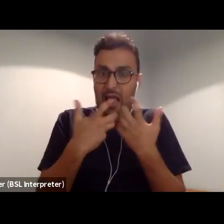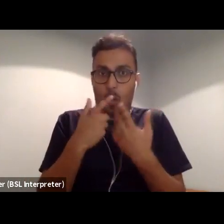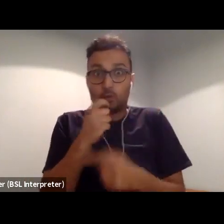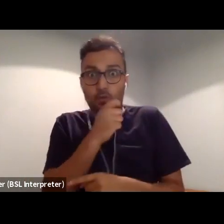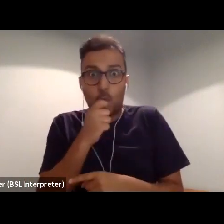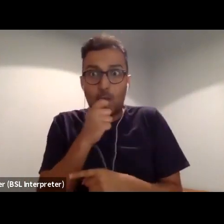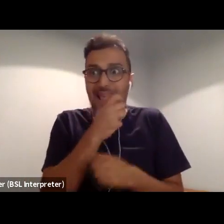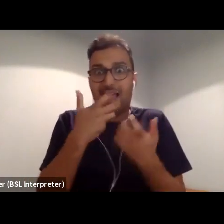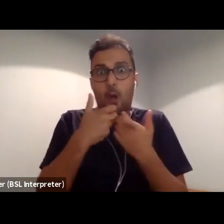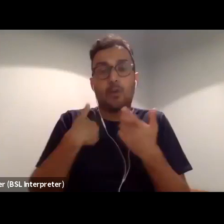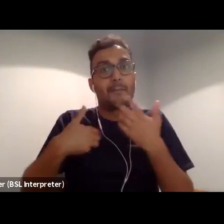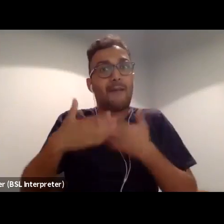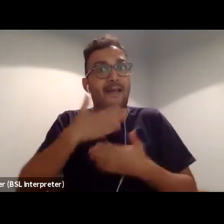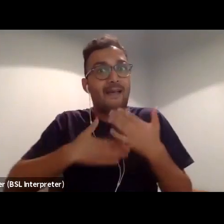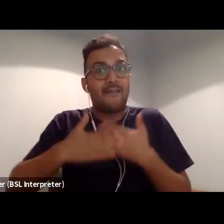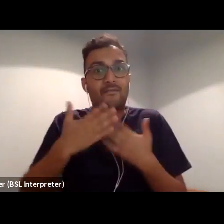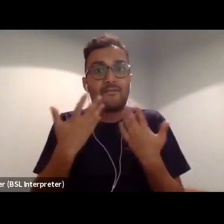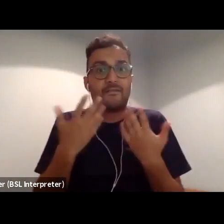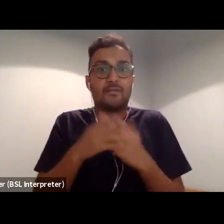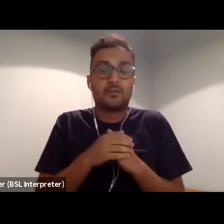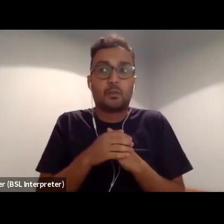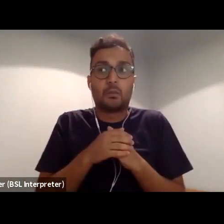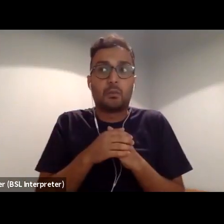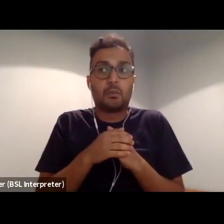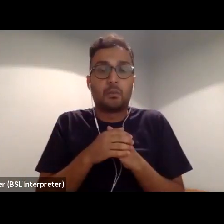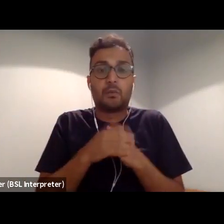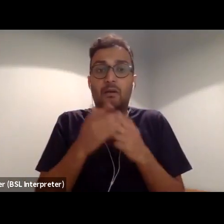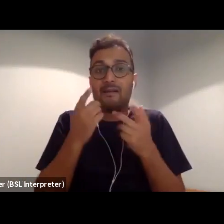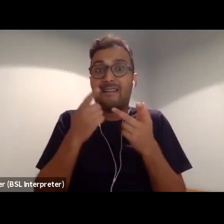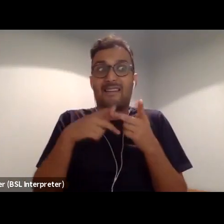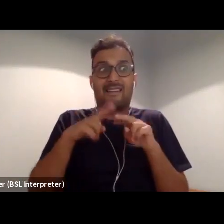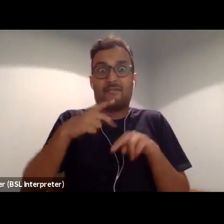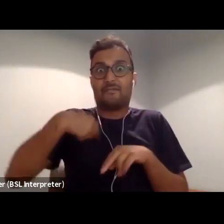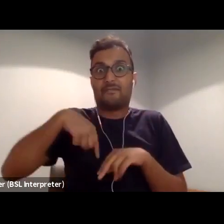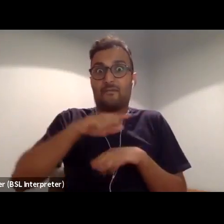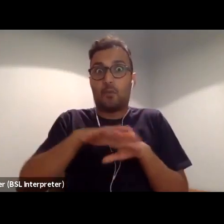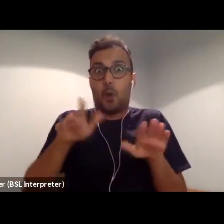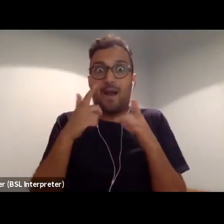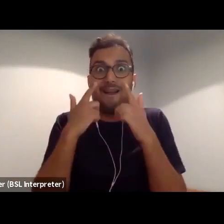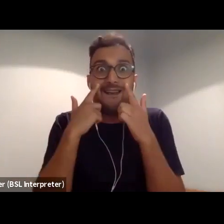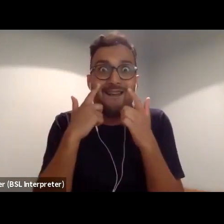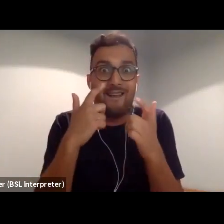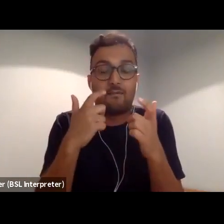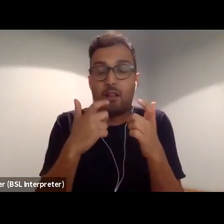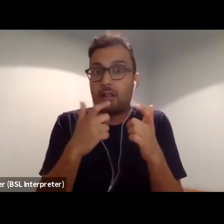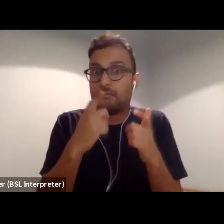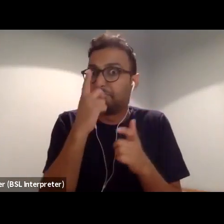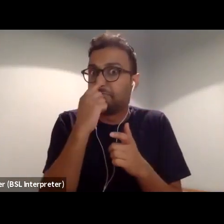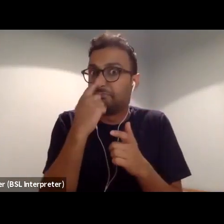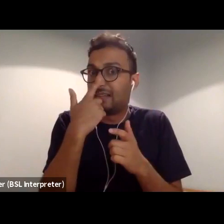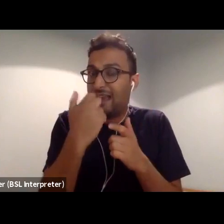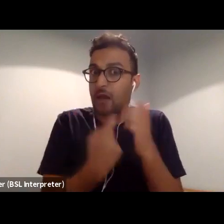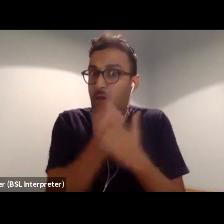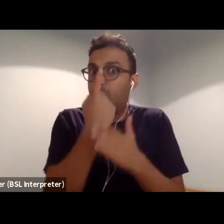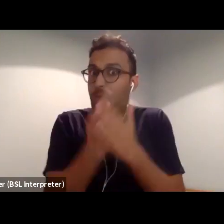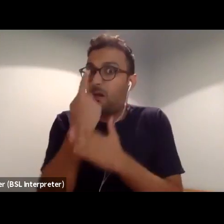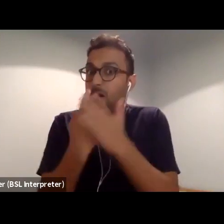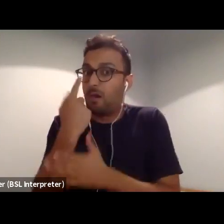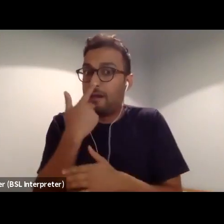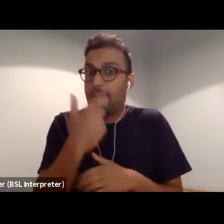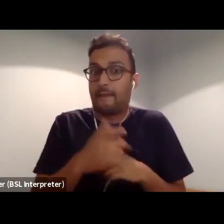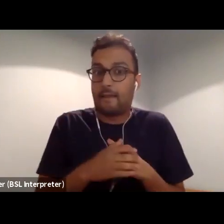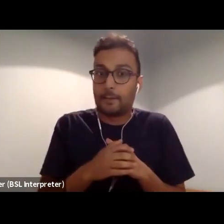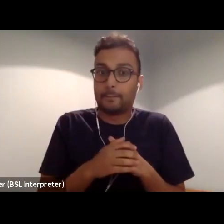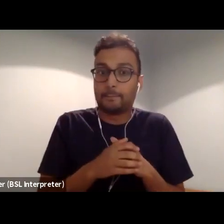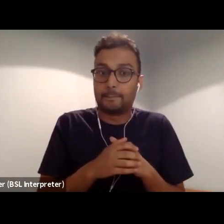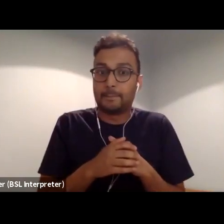up, you know, if people aren't careful. And that illustrates, of course, that there is a residual, you